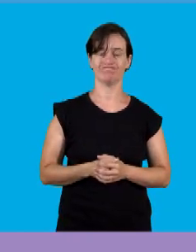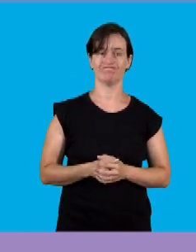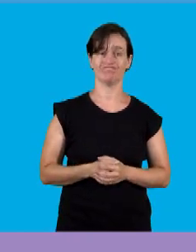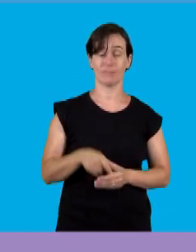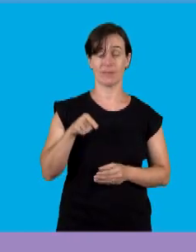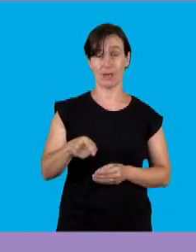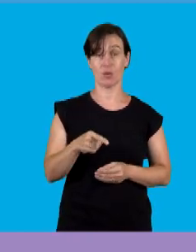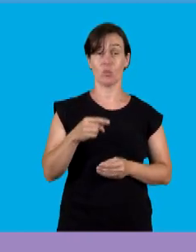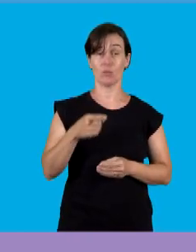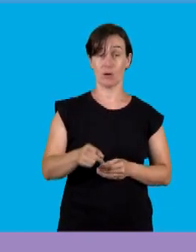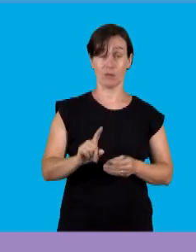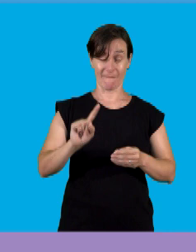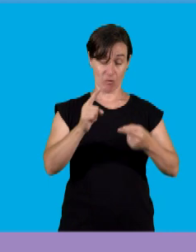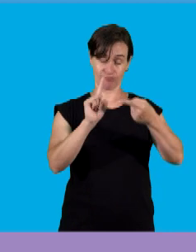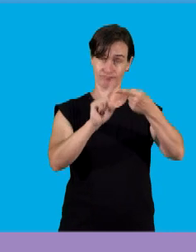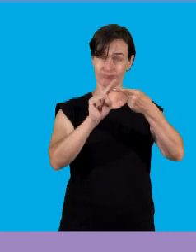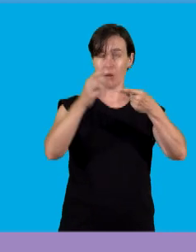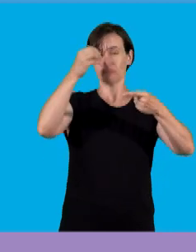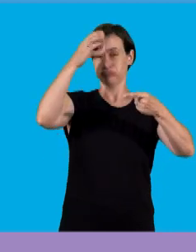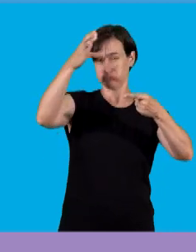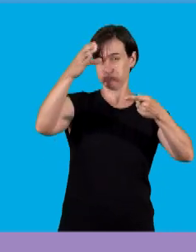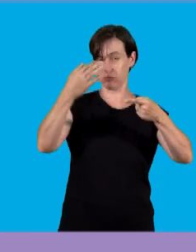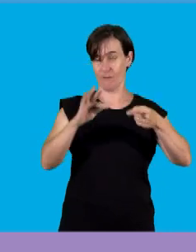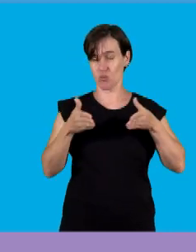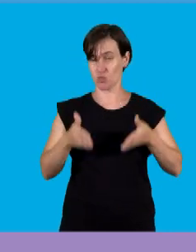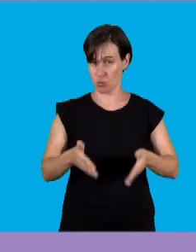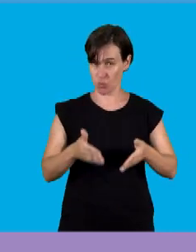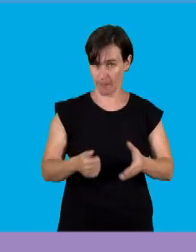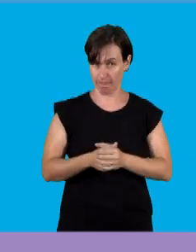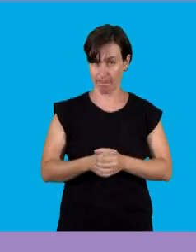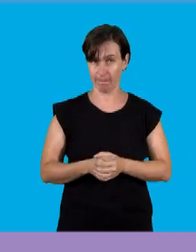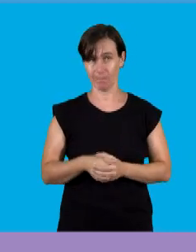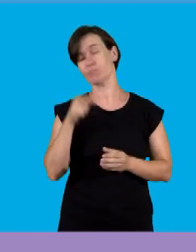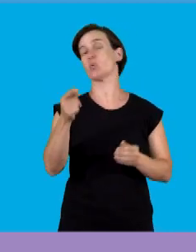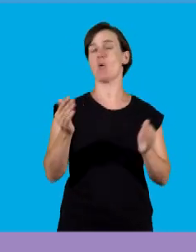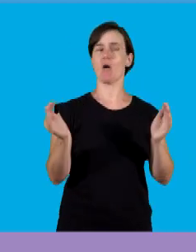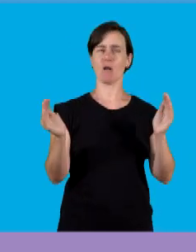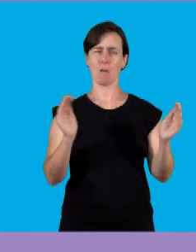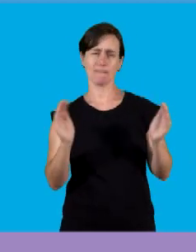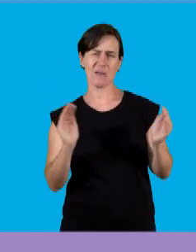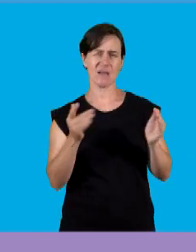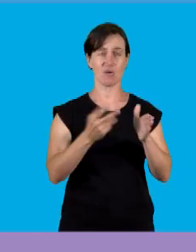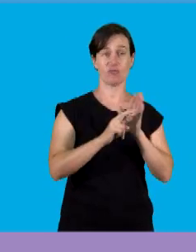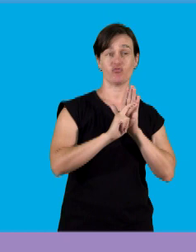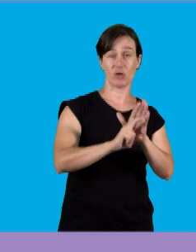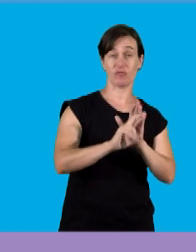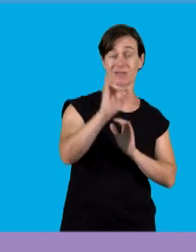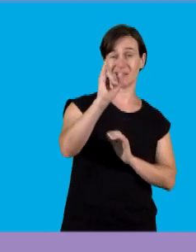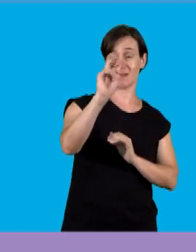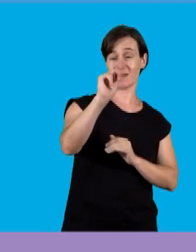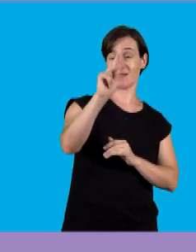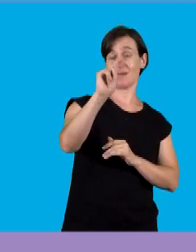first concept in our concept map, and that is comparing and representing integers